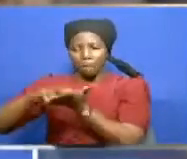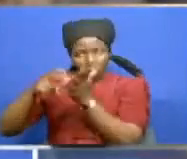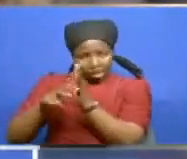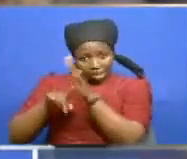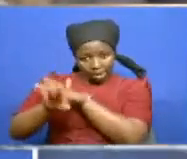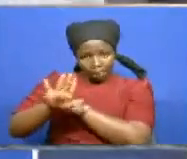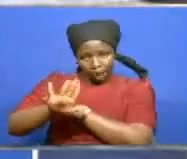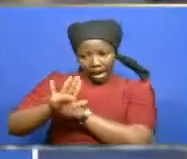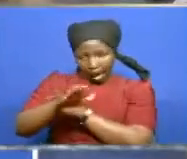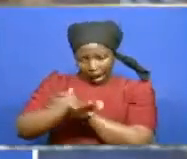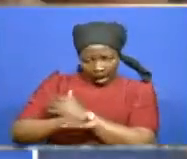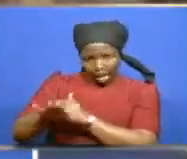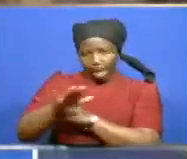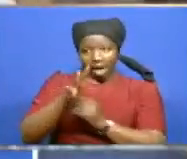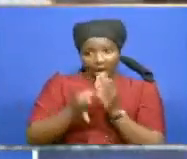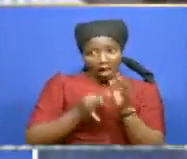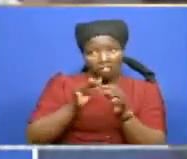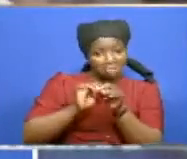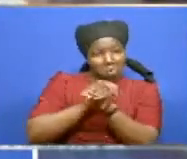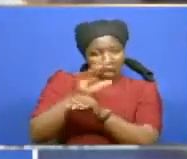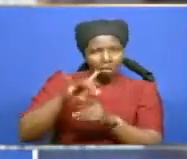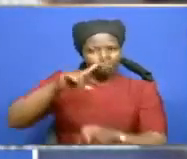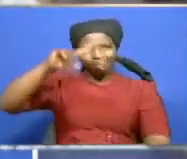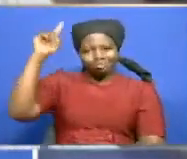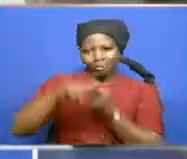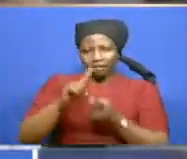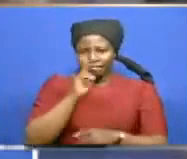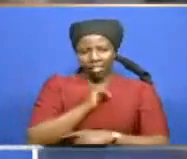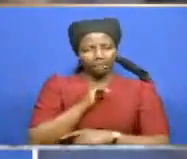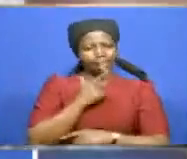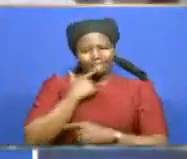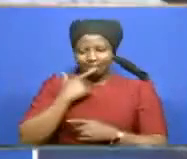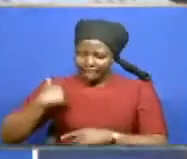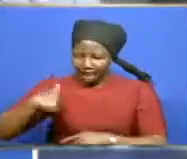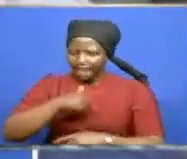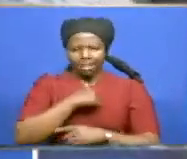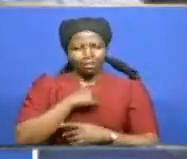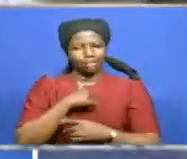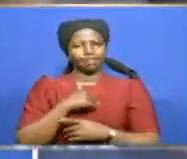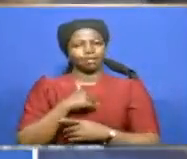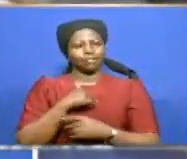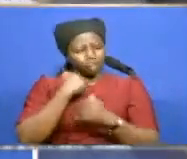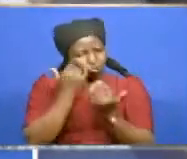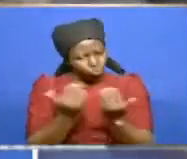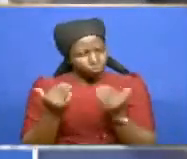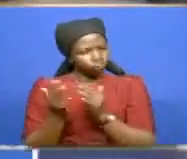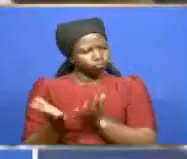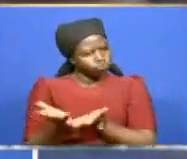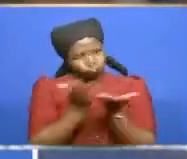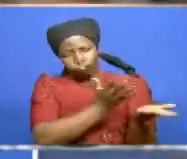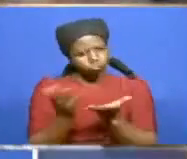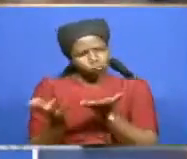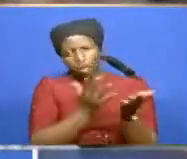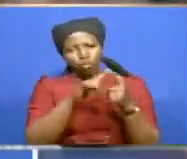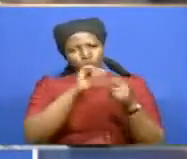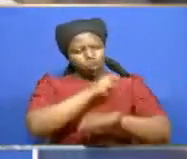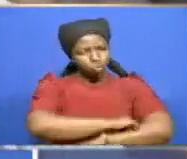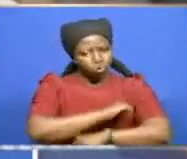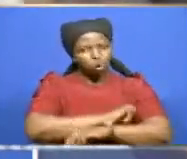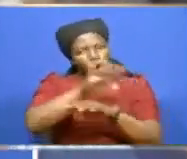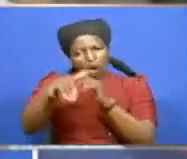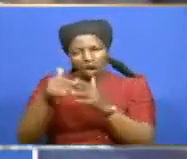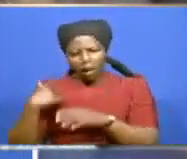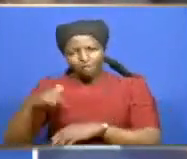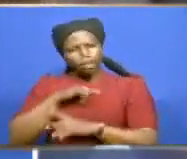tuambiwe turudishe watoto wetu wapi? Shule. Tuambiwe, tuanze kuingia kanisa sisi wote. Tutoe mambo ya kupima temperature.